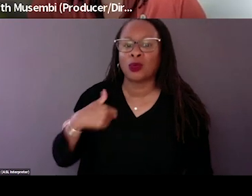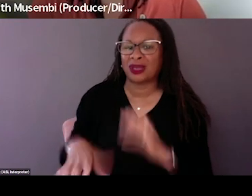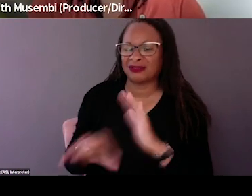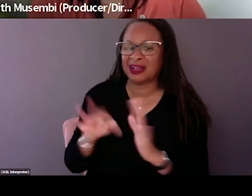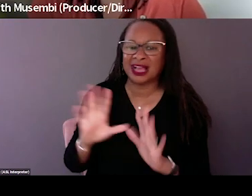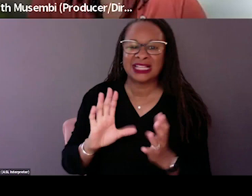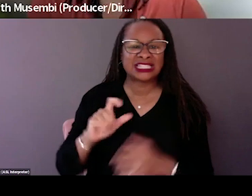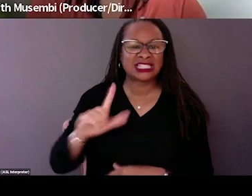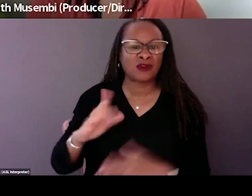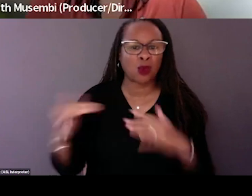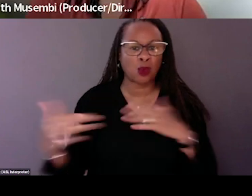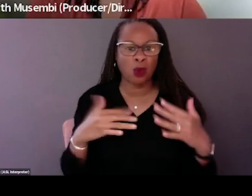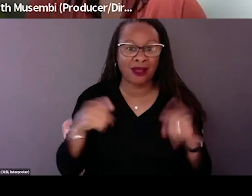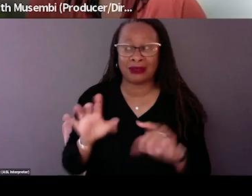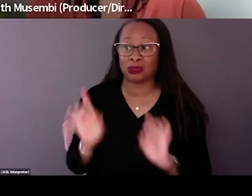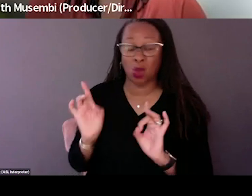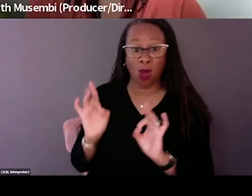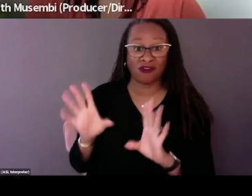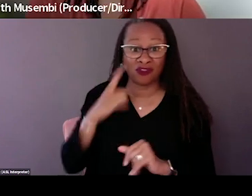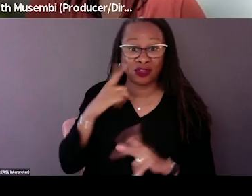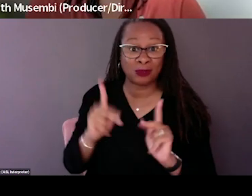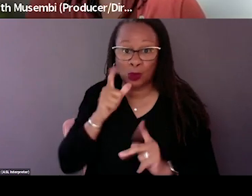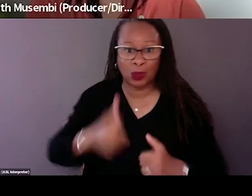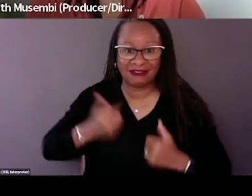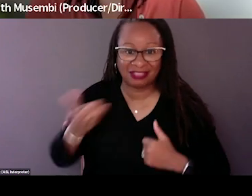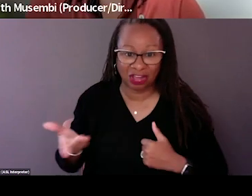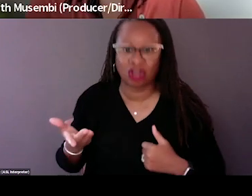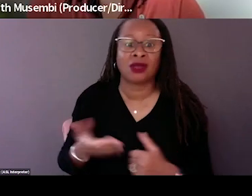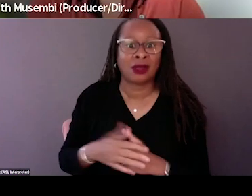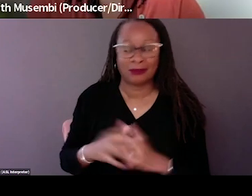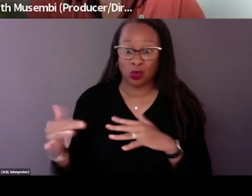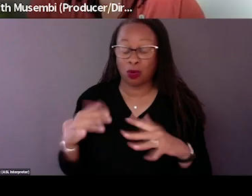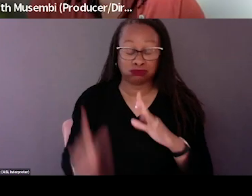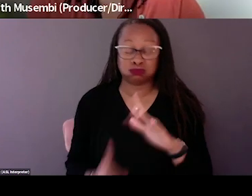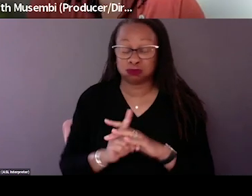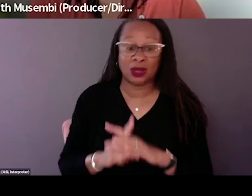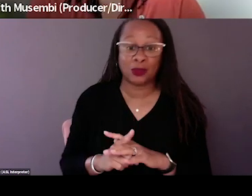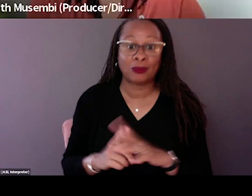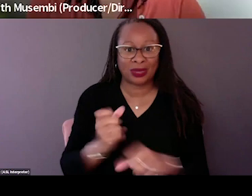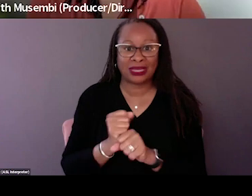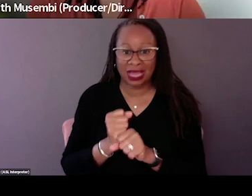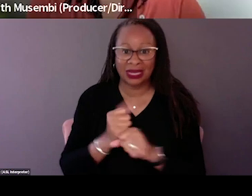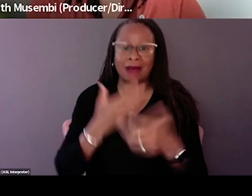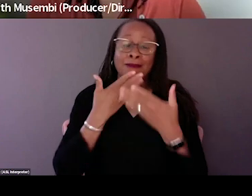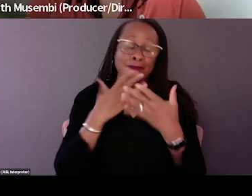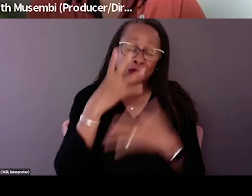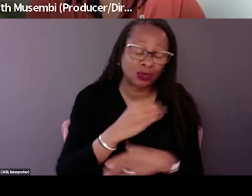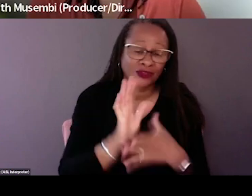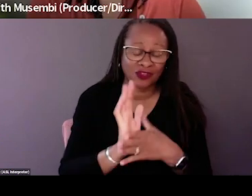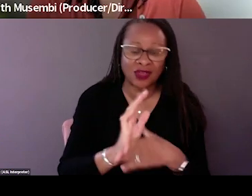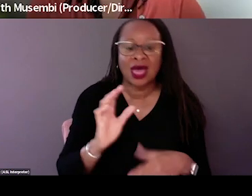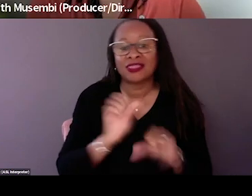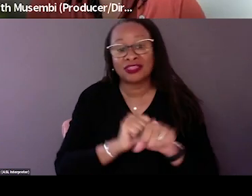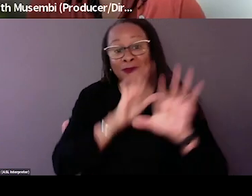which obviously was dreadful for the Ethiopians. And we still managed to get a film, a really beautiful film, The Mountain Queens, the